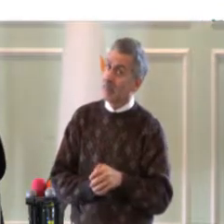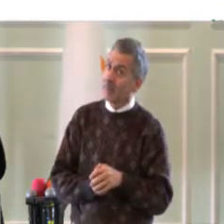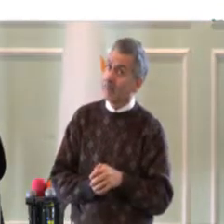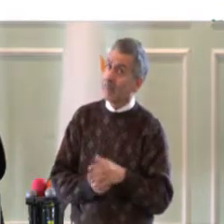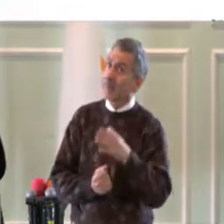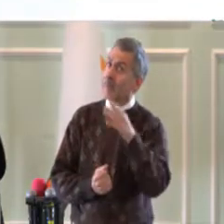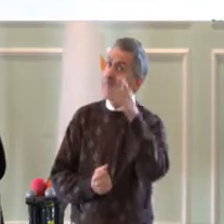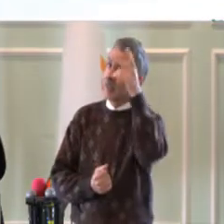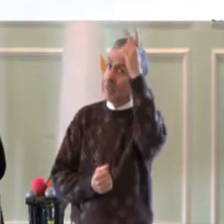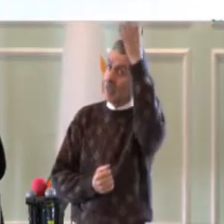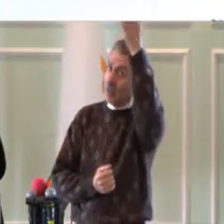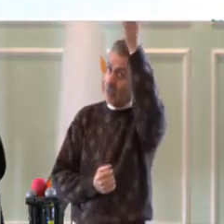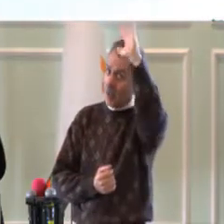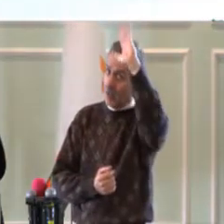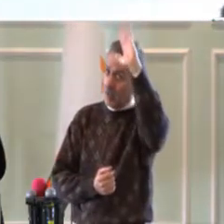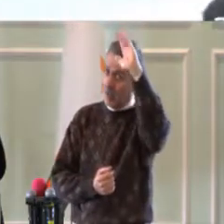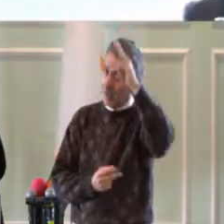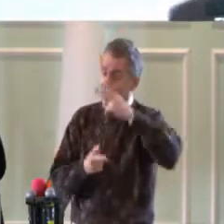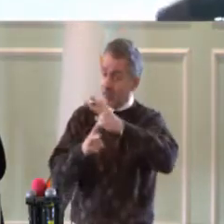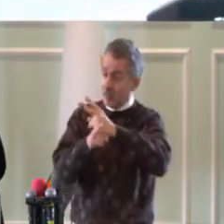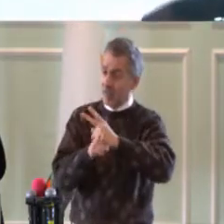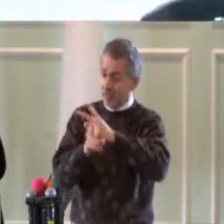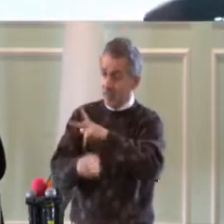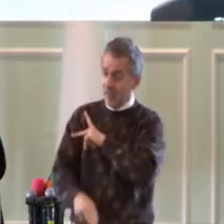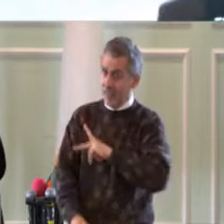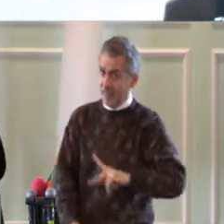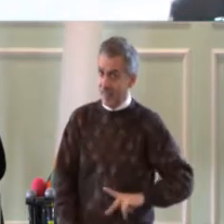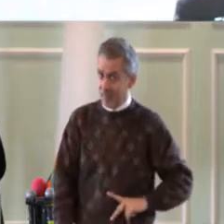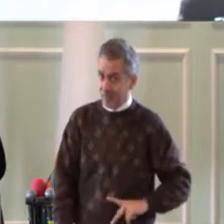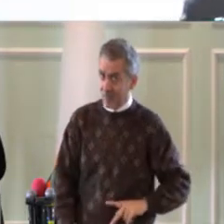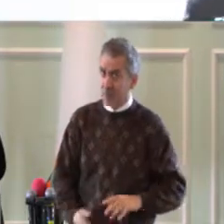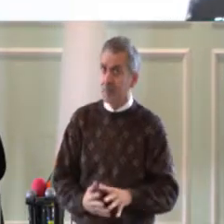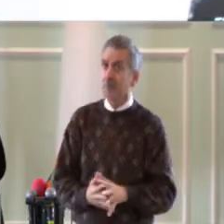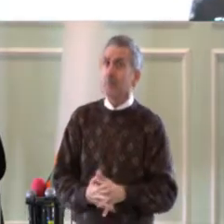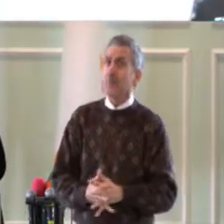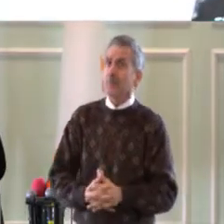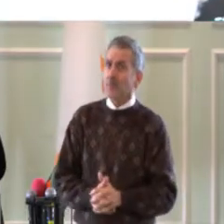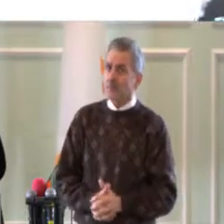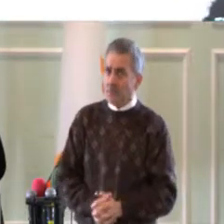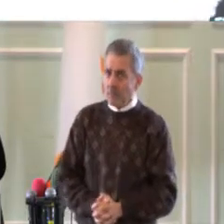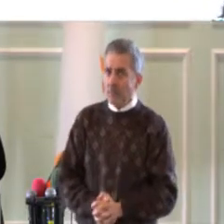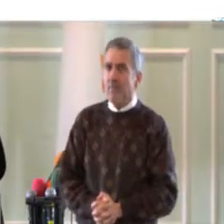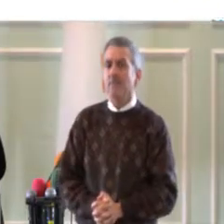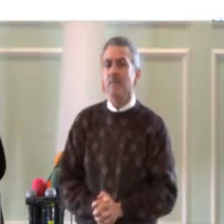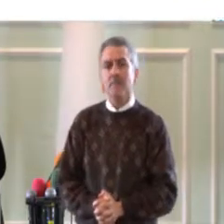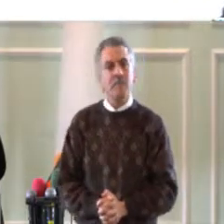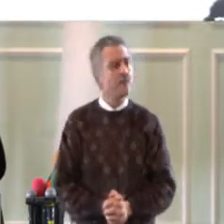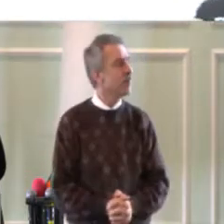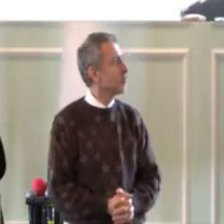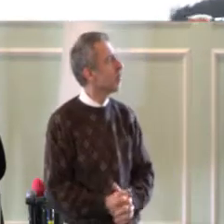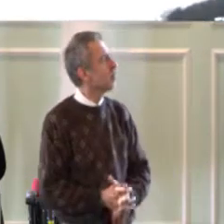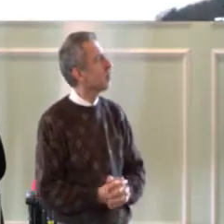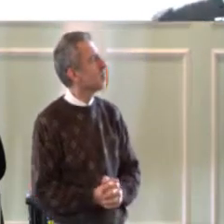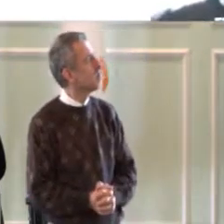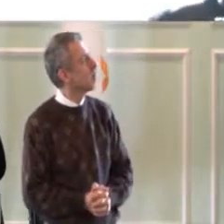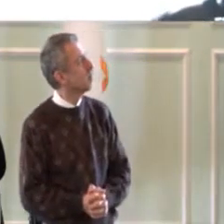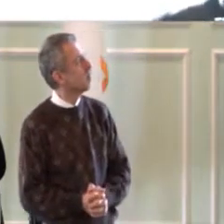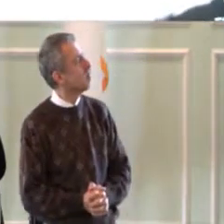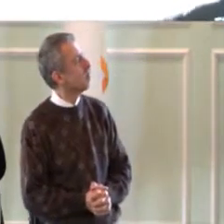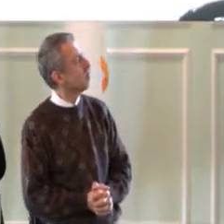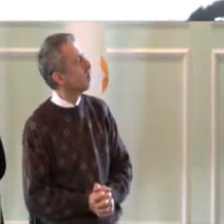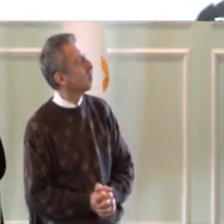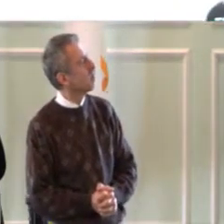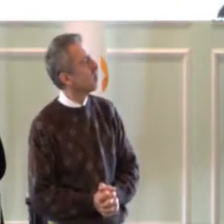charge. God is still king of this universe. Amen? And so, in chapter